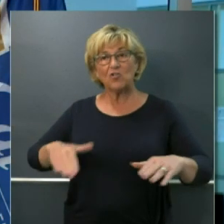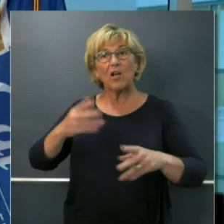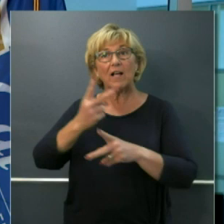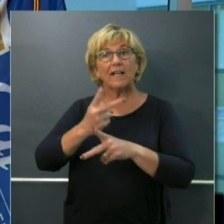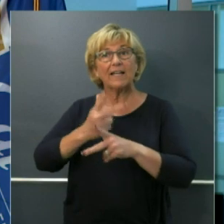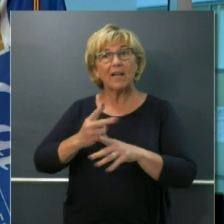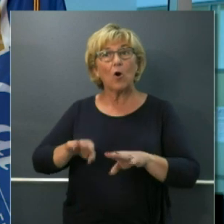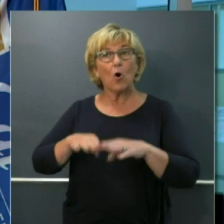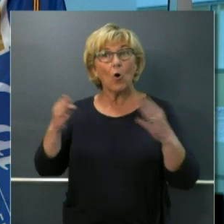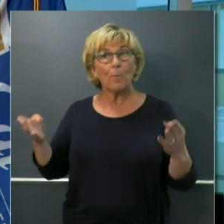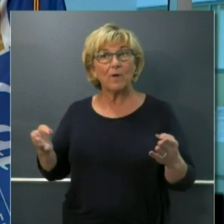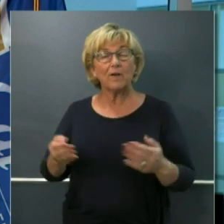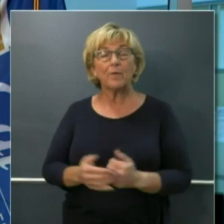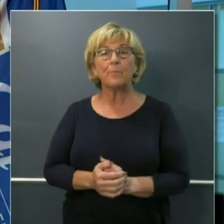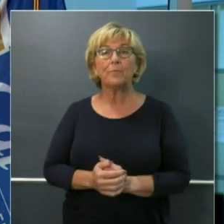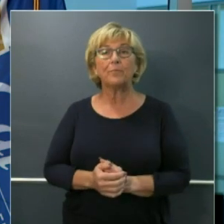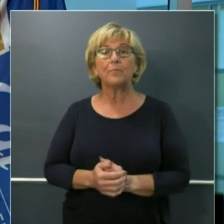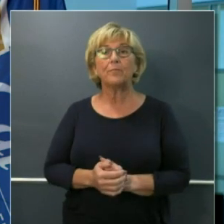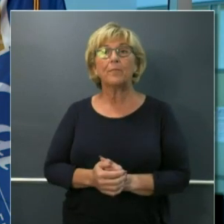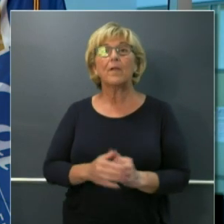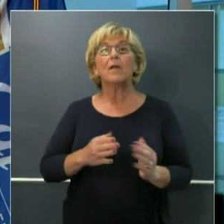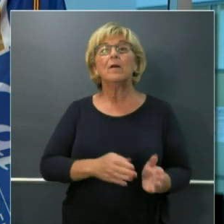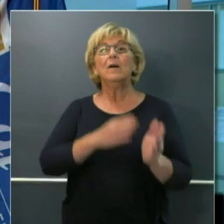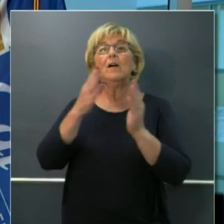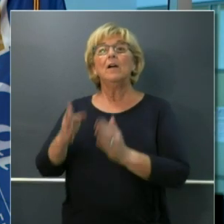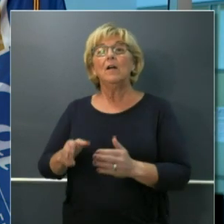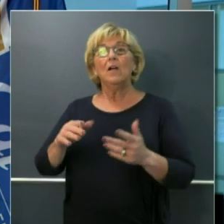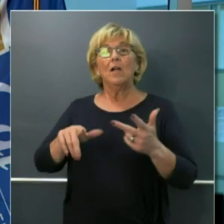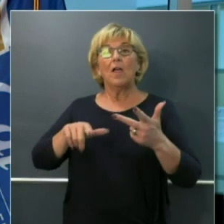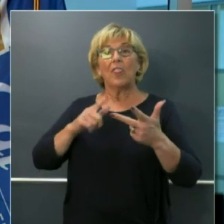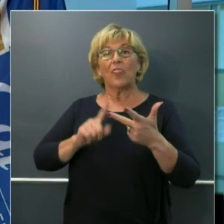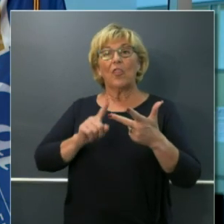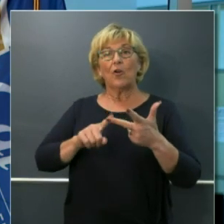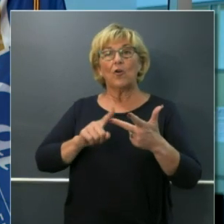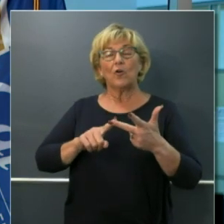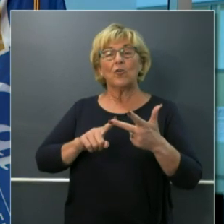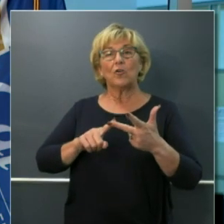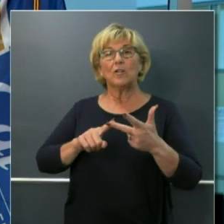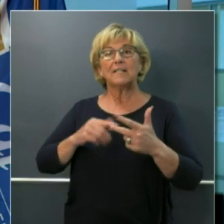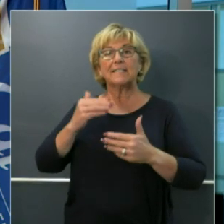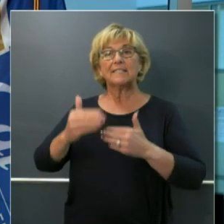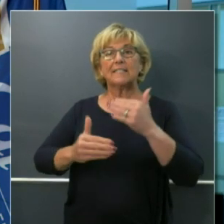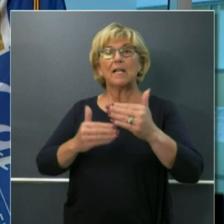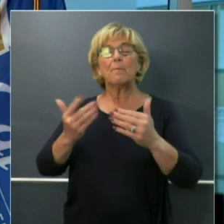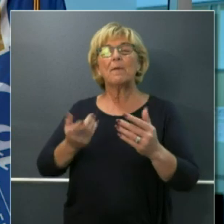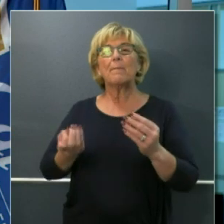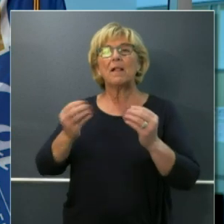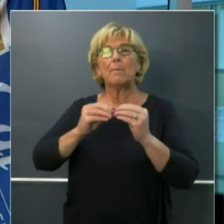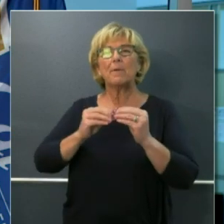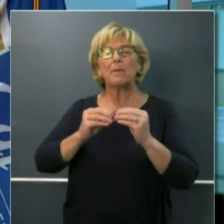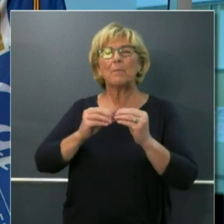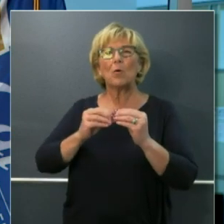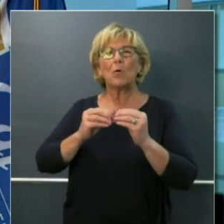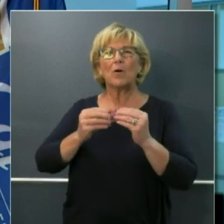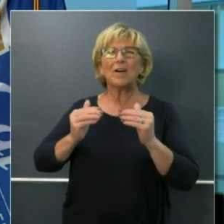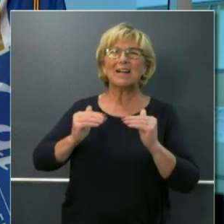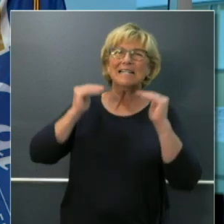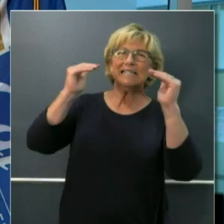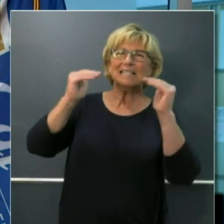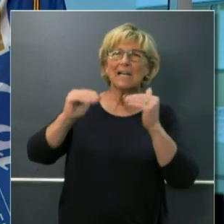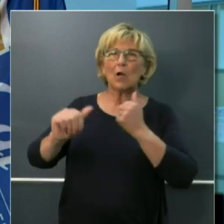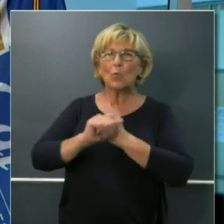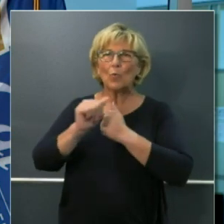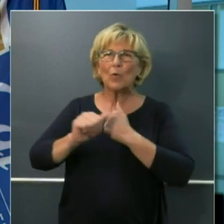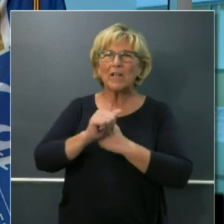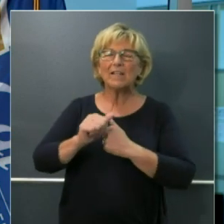reopening. The third stage is when we get into those areas that may be higher risk, those sectors that we think will take a